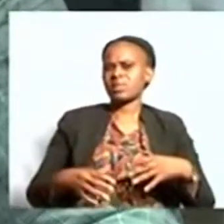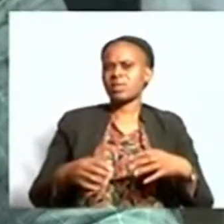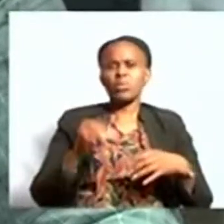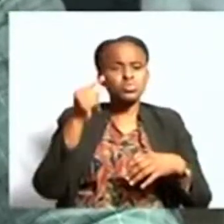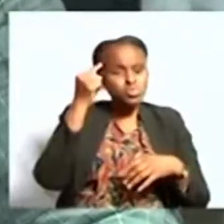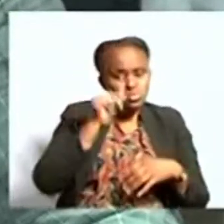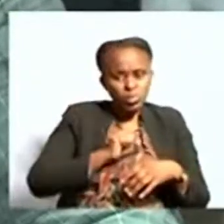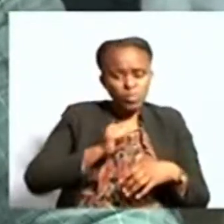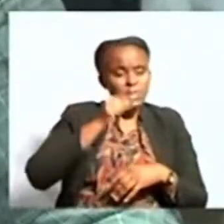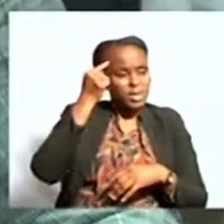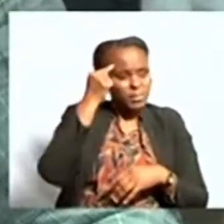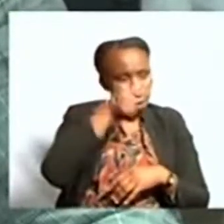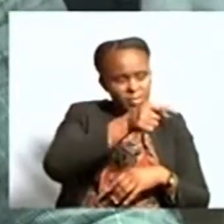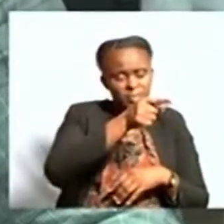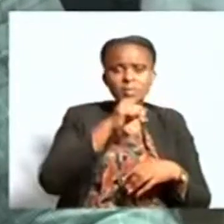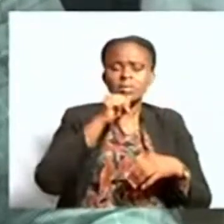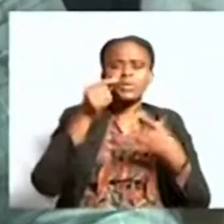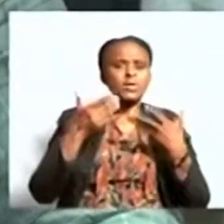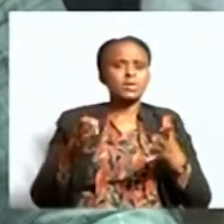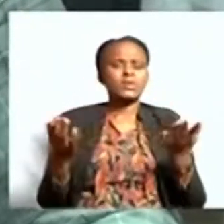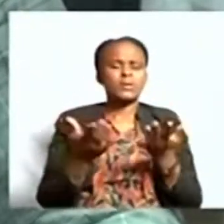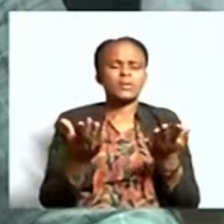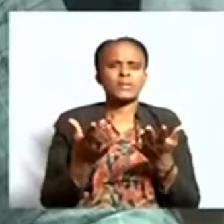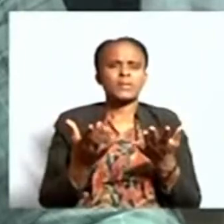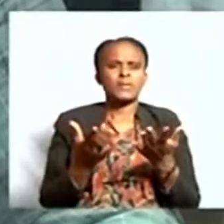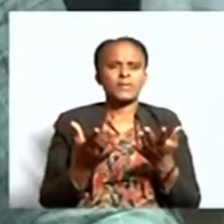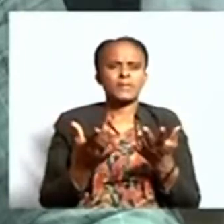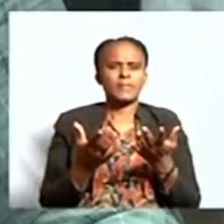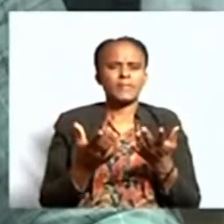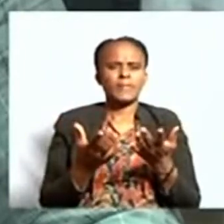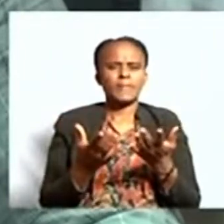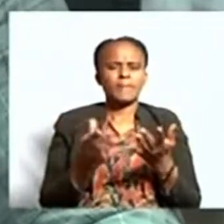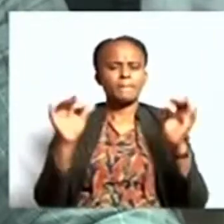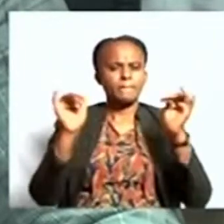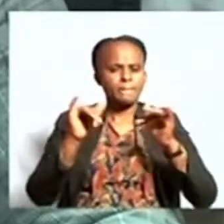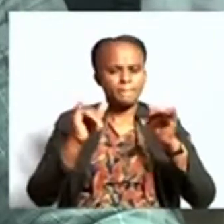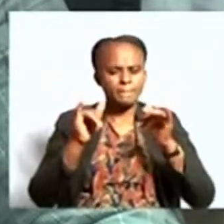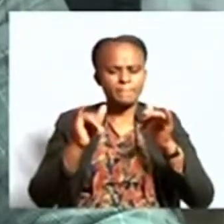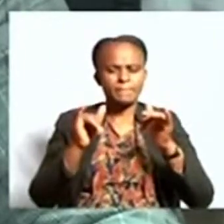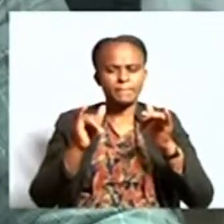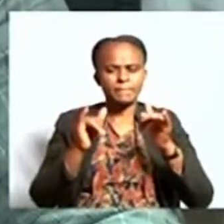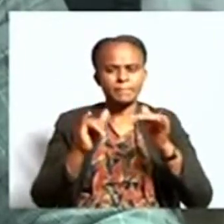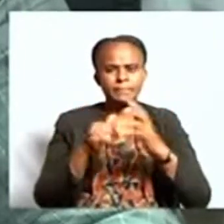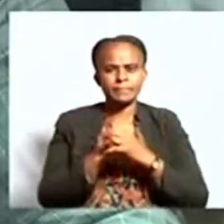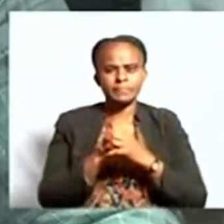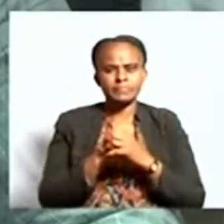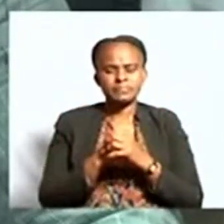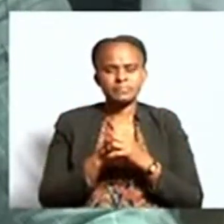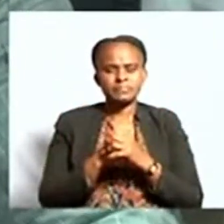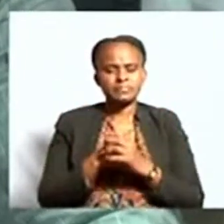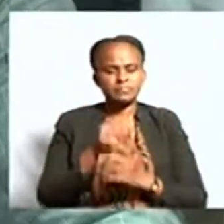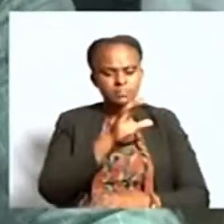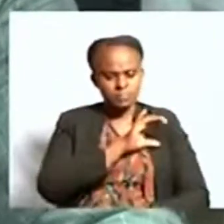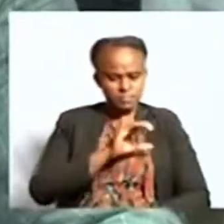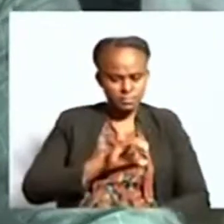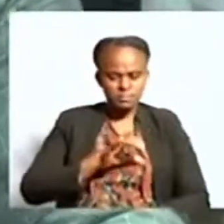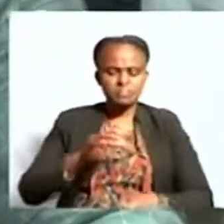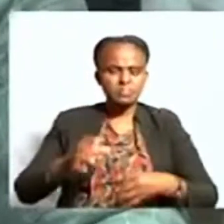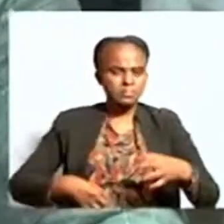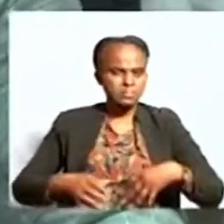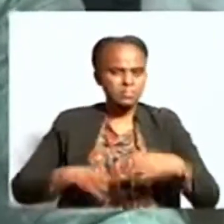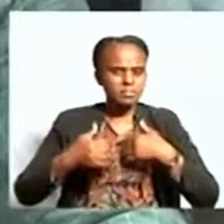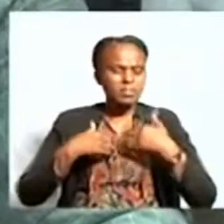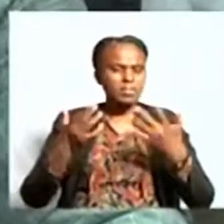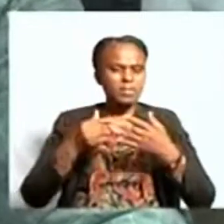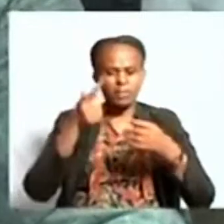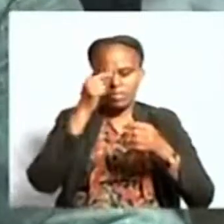lost. So, yes, he's saying actually the company did not complain. There was no